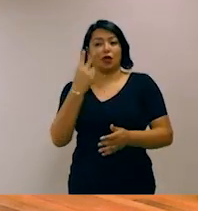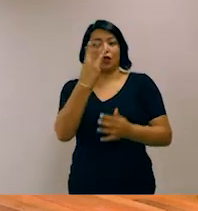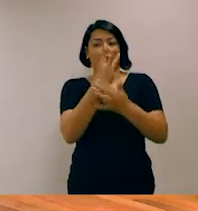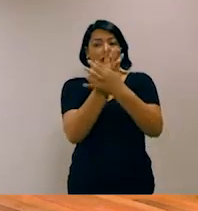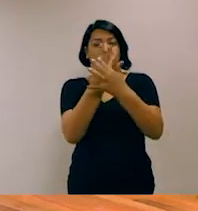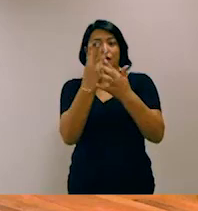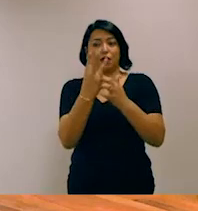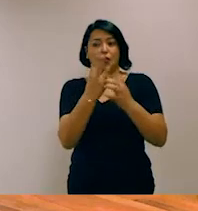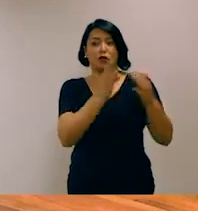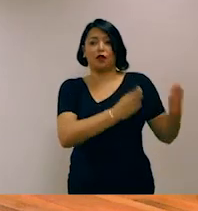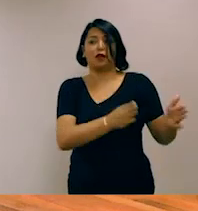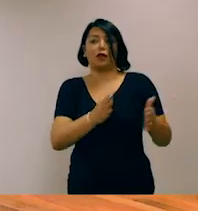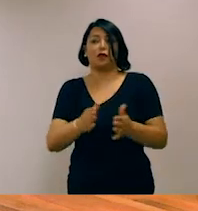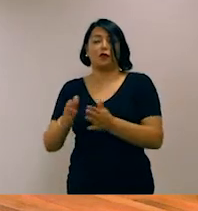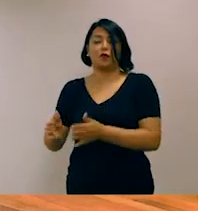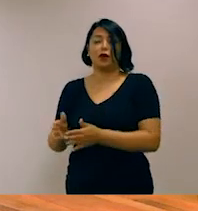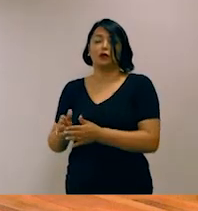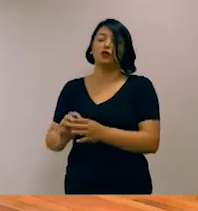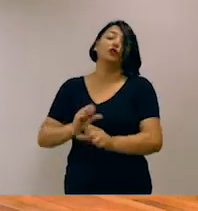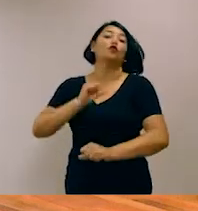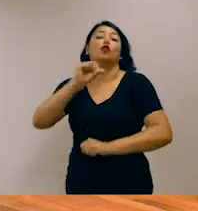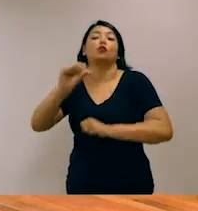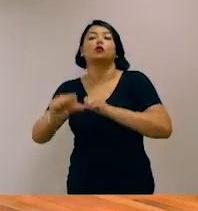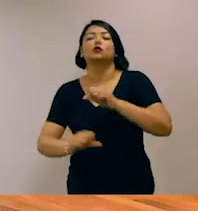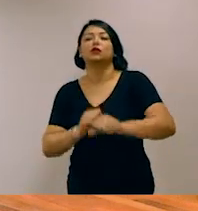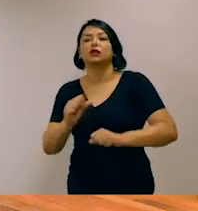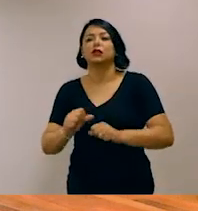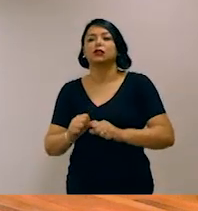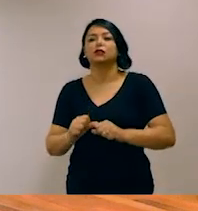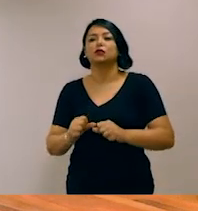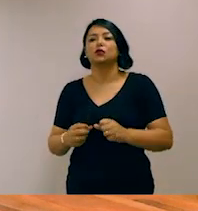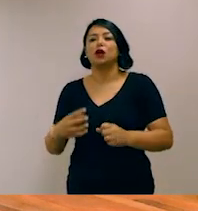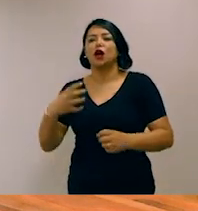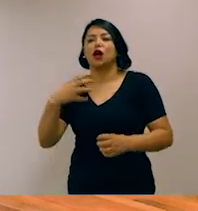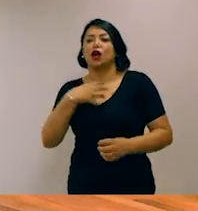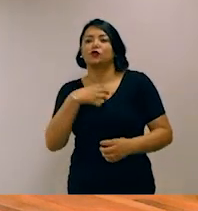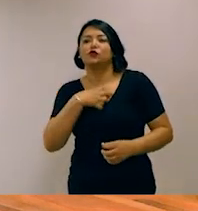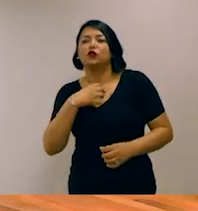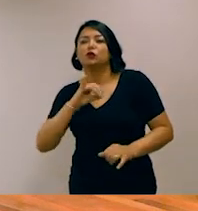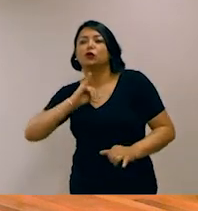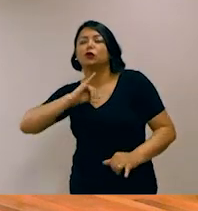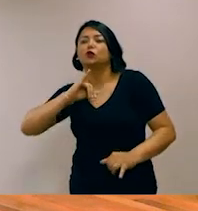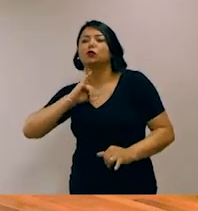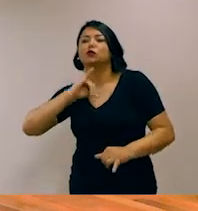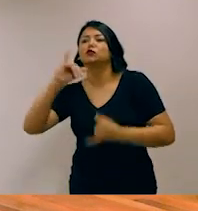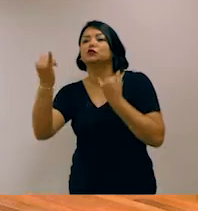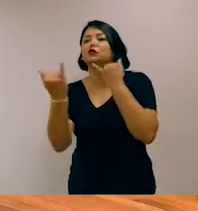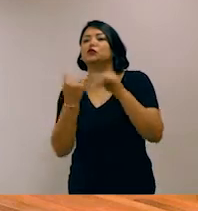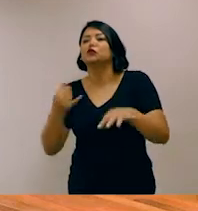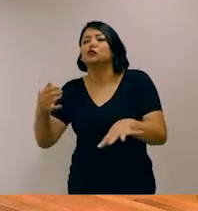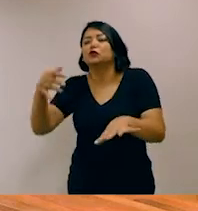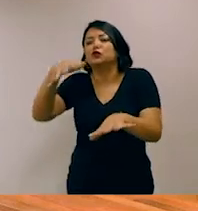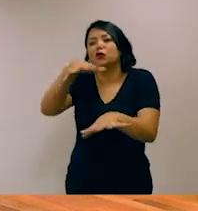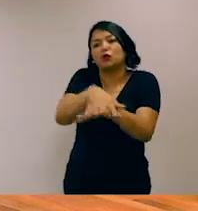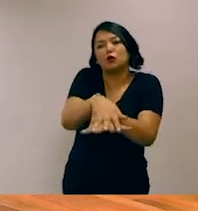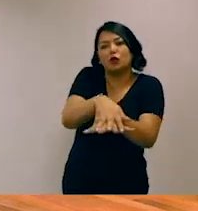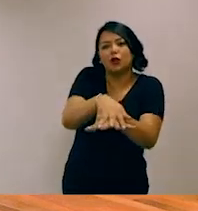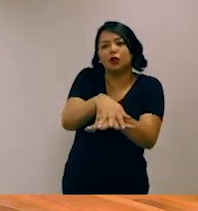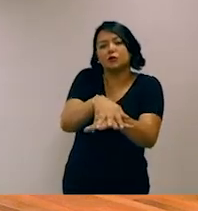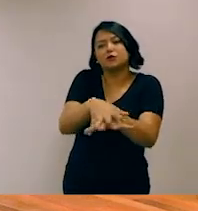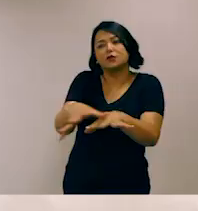phases. And so we changed the way the data were